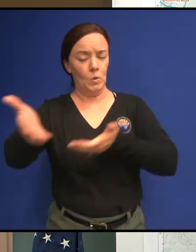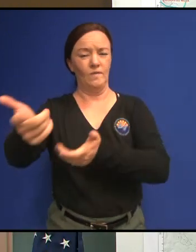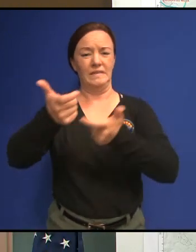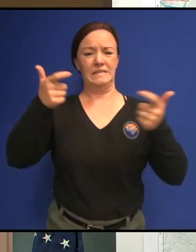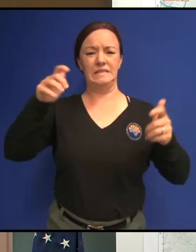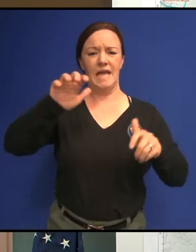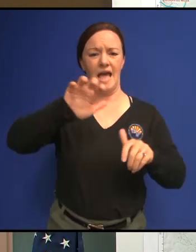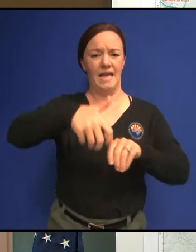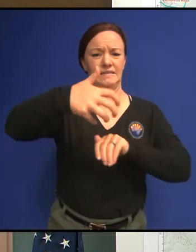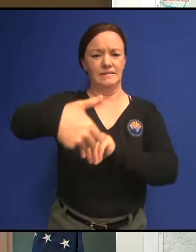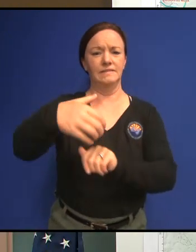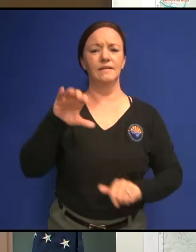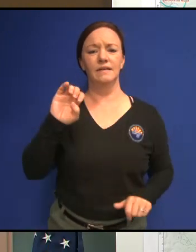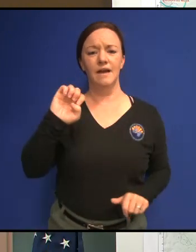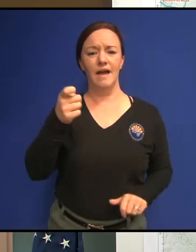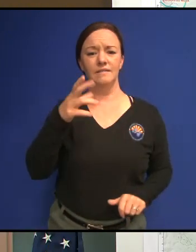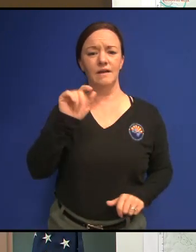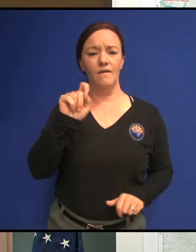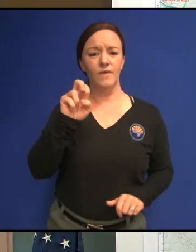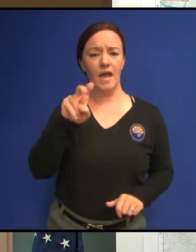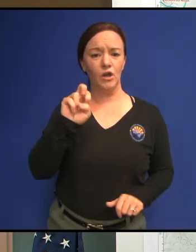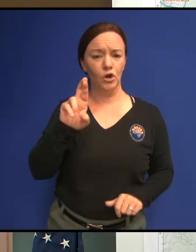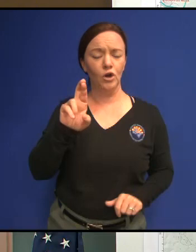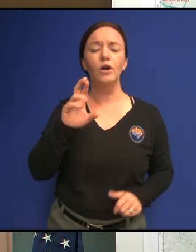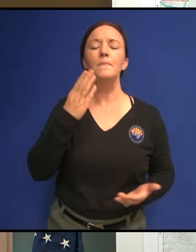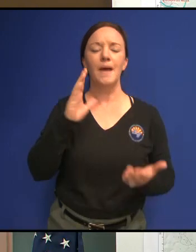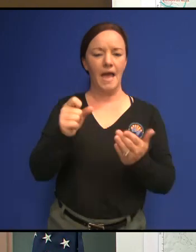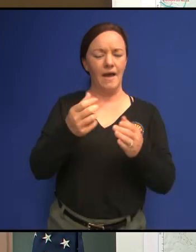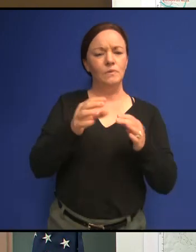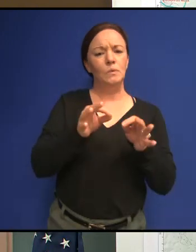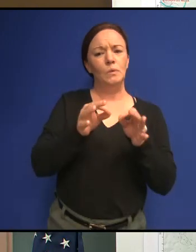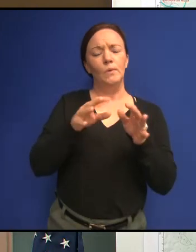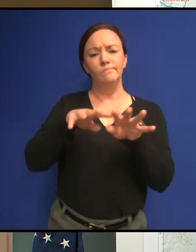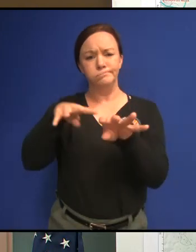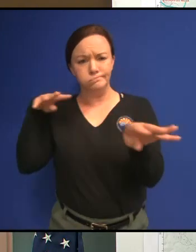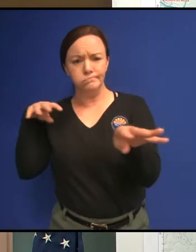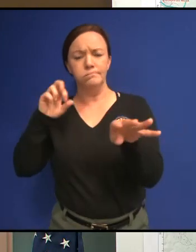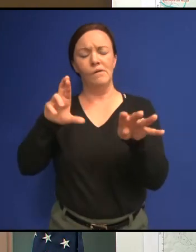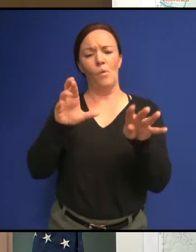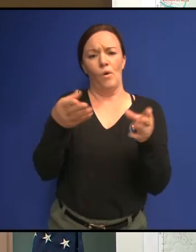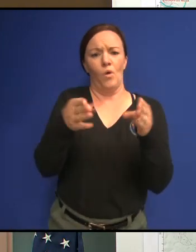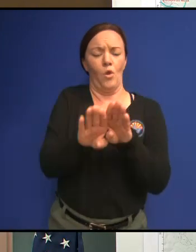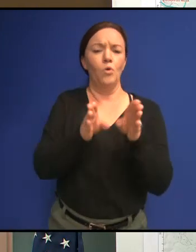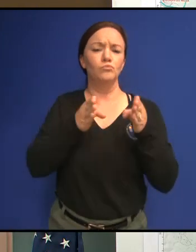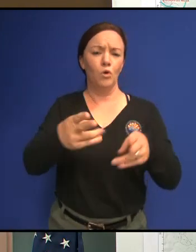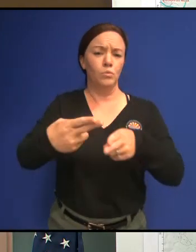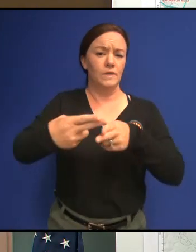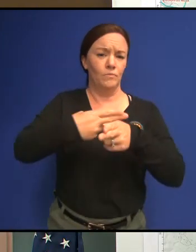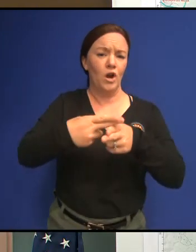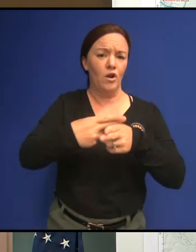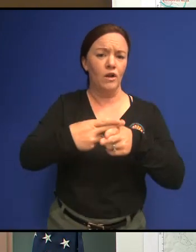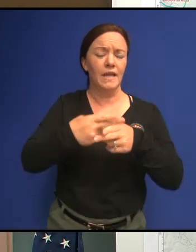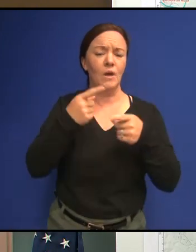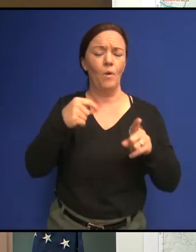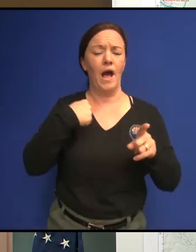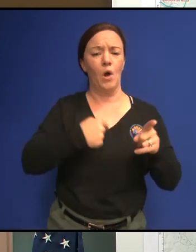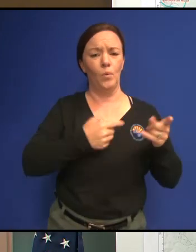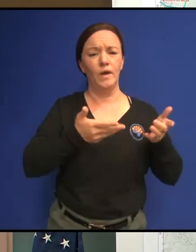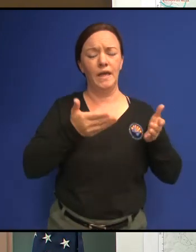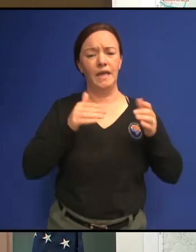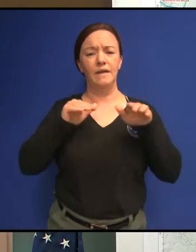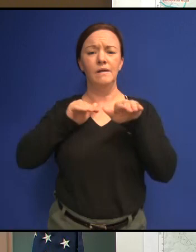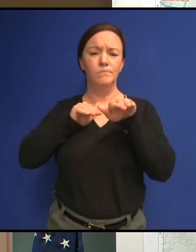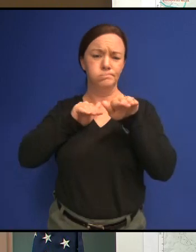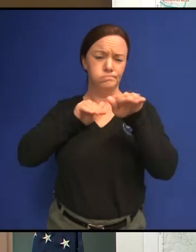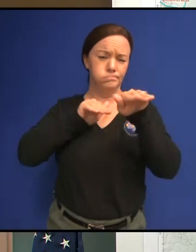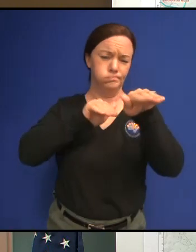excavator that may cause some road delays or closures for a little bit while we move it up the canyon to a repair project that we have going on up